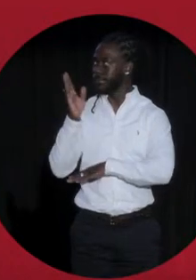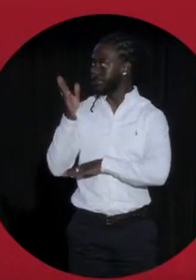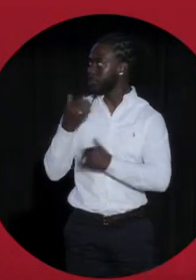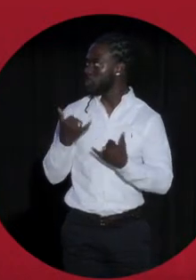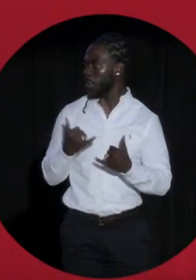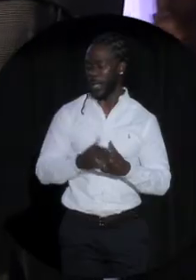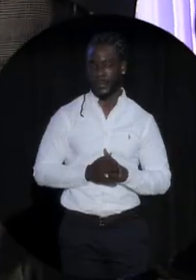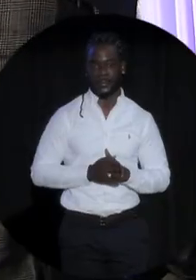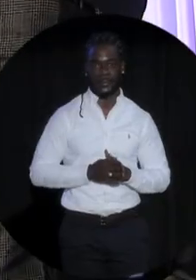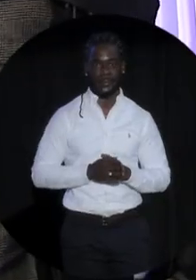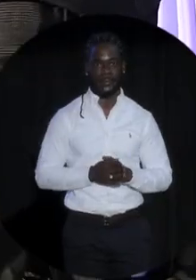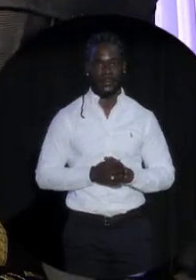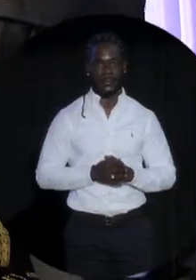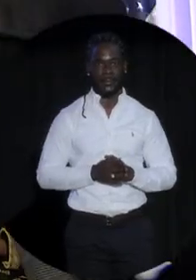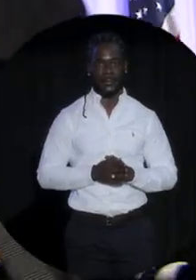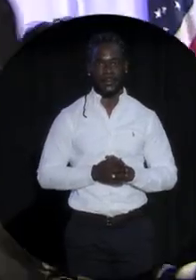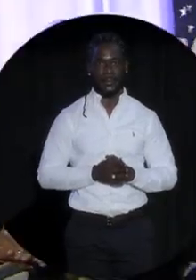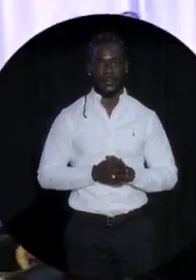Wesley.